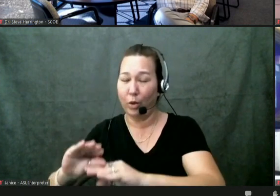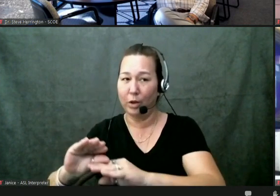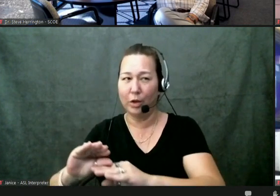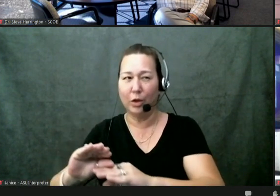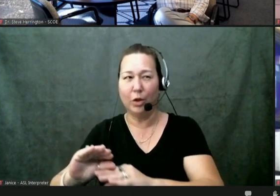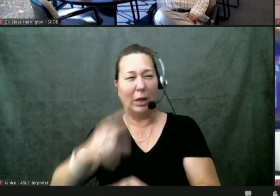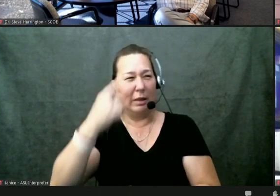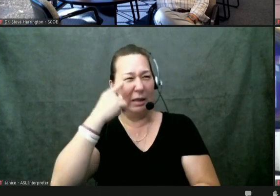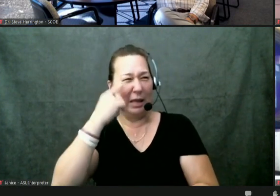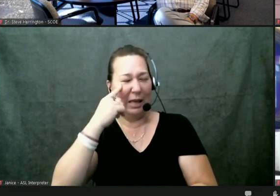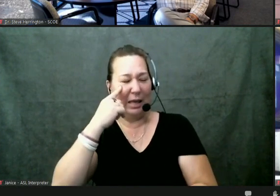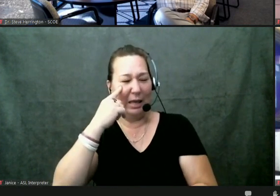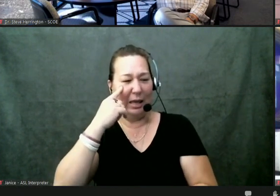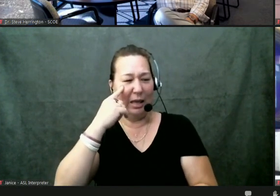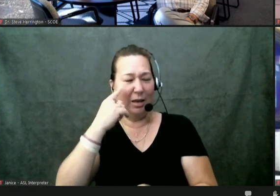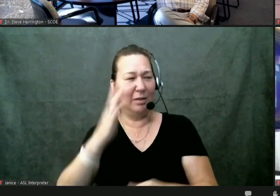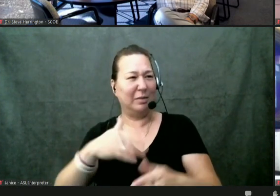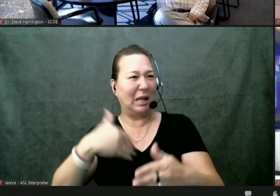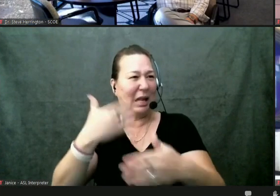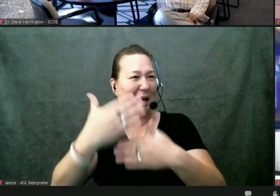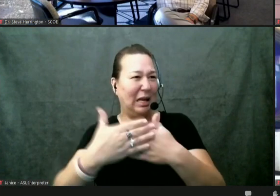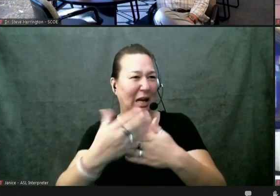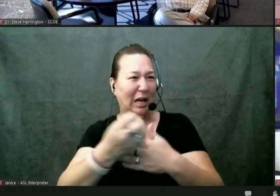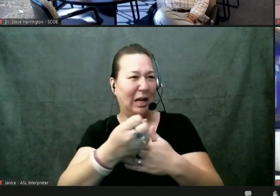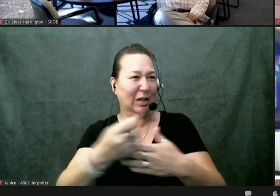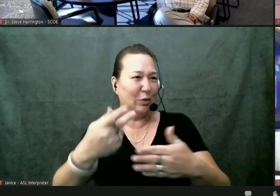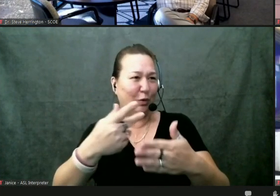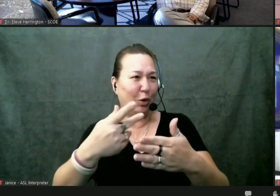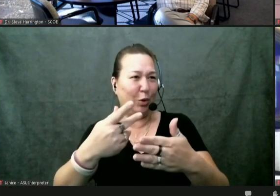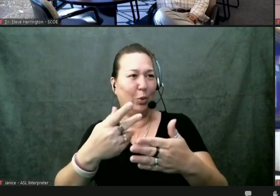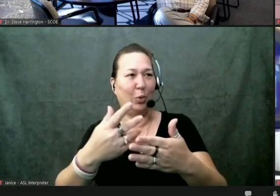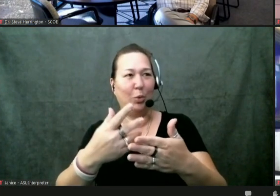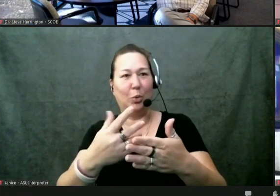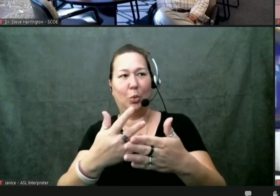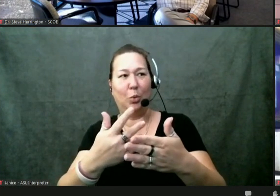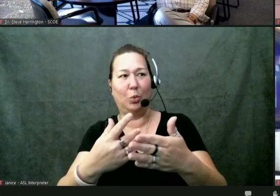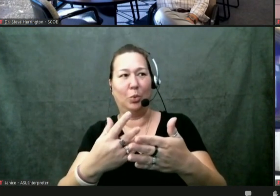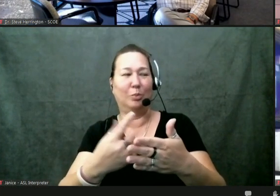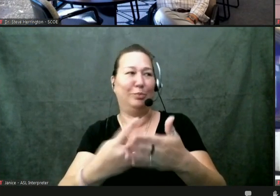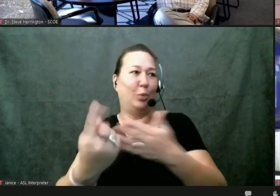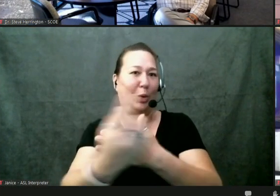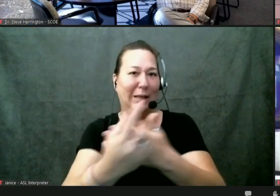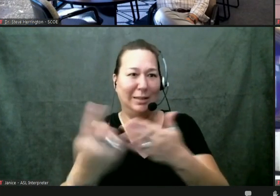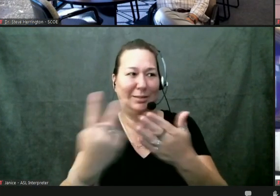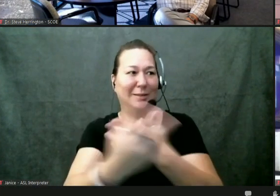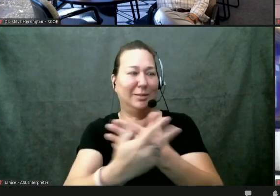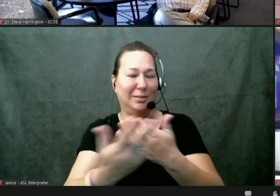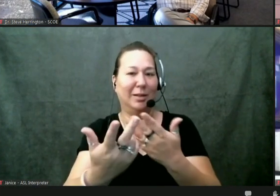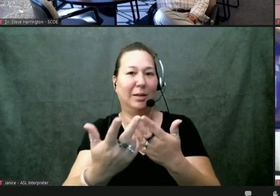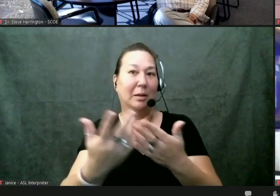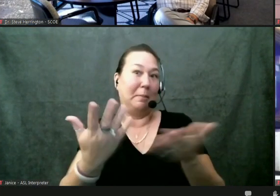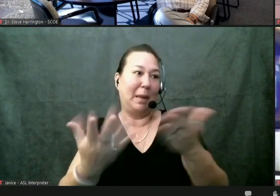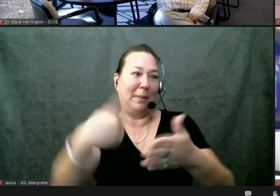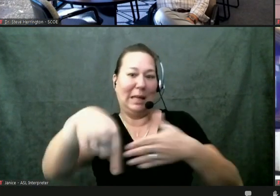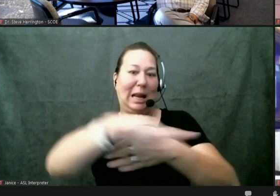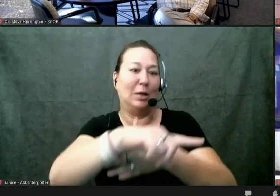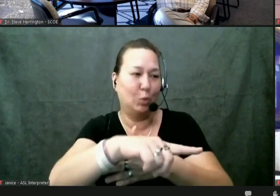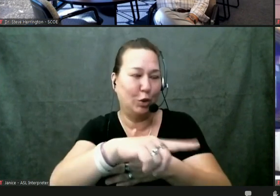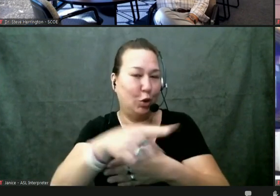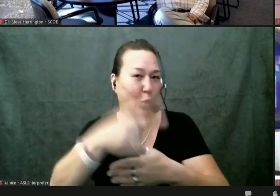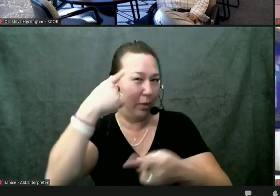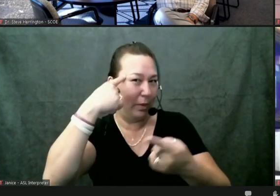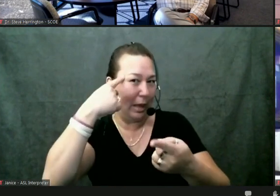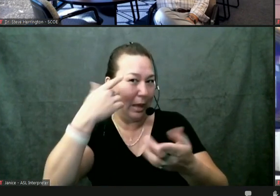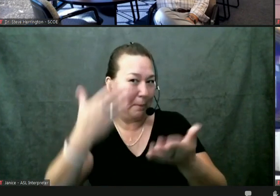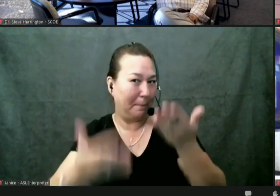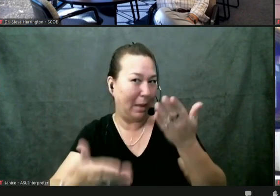meeting we already meet the positivity rate for the next tier, but actually next week, do you think it's possible we might even